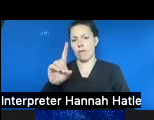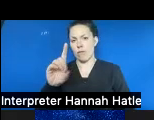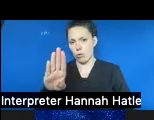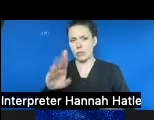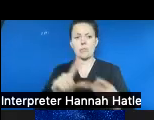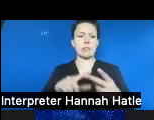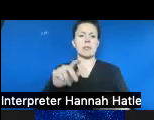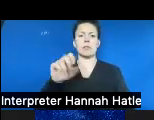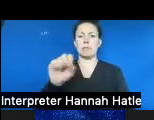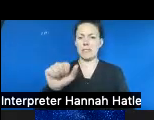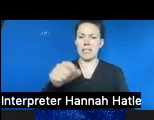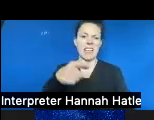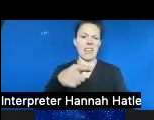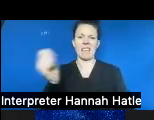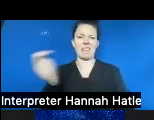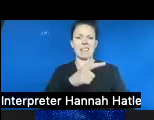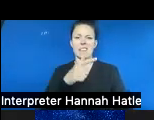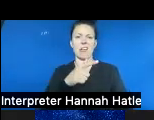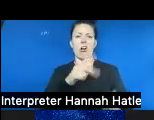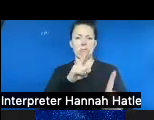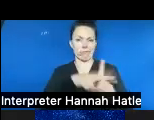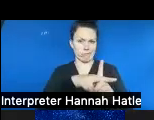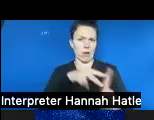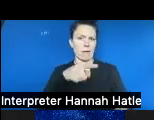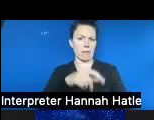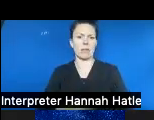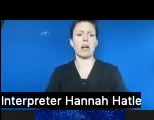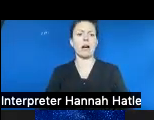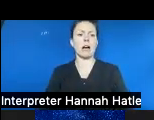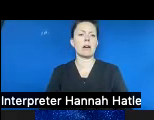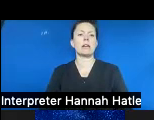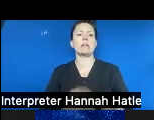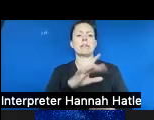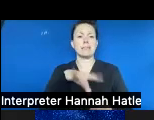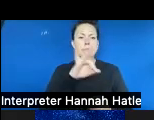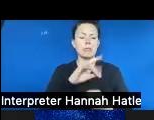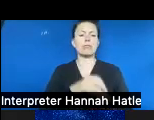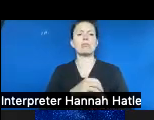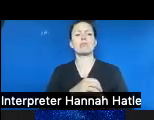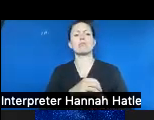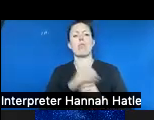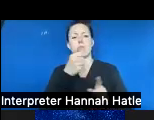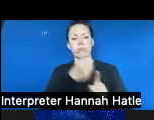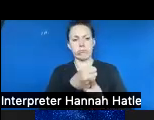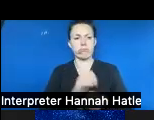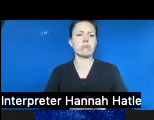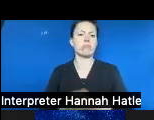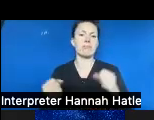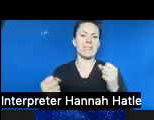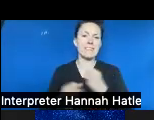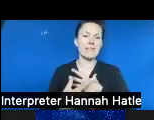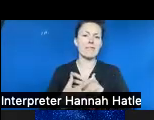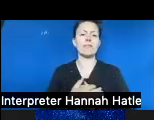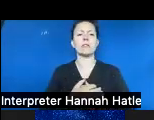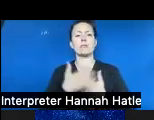this applies. Spiritual and emotional affects dissociation, fear and distrust of folks, inability to be